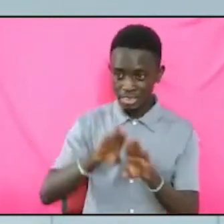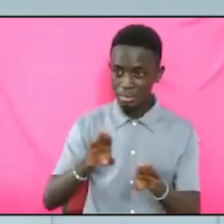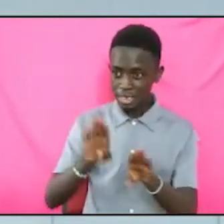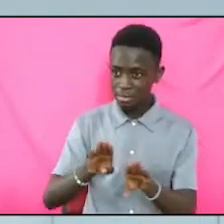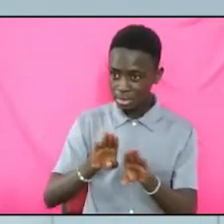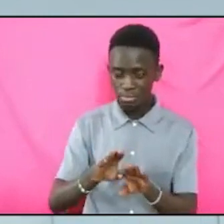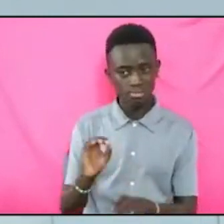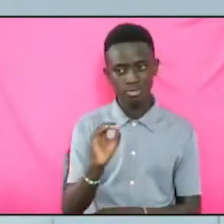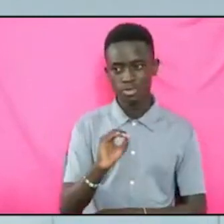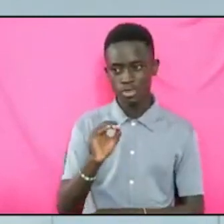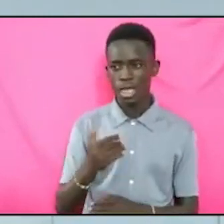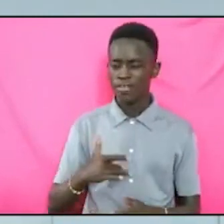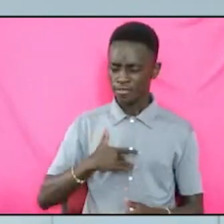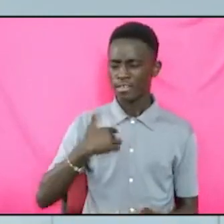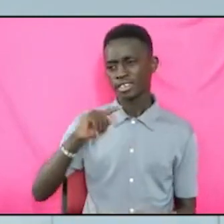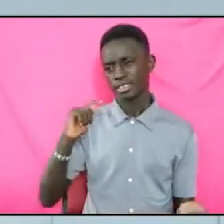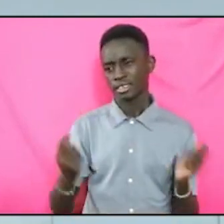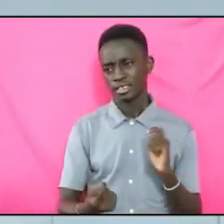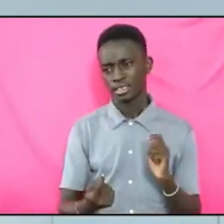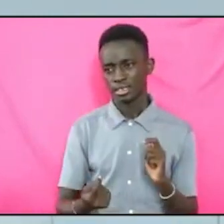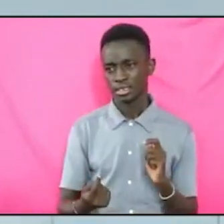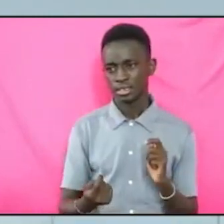and chase after another Jesus in Tongaren.